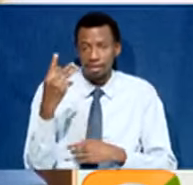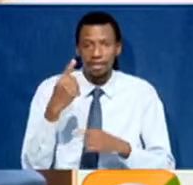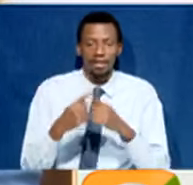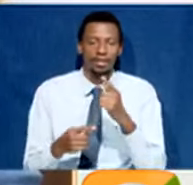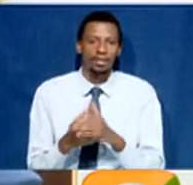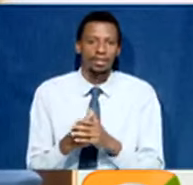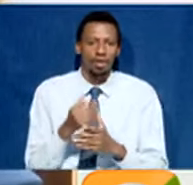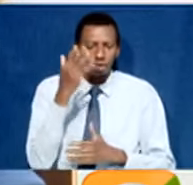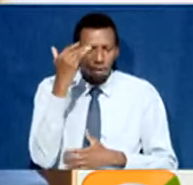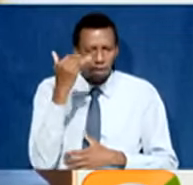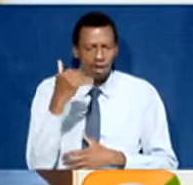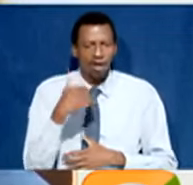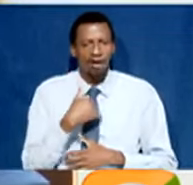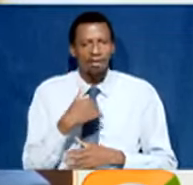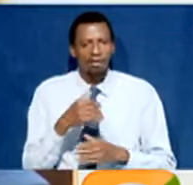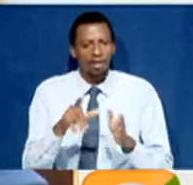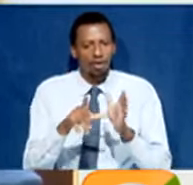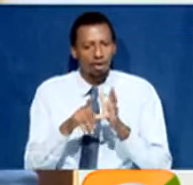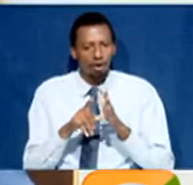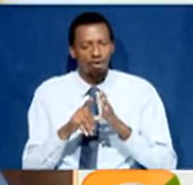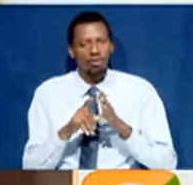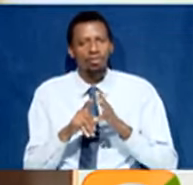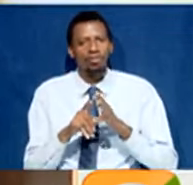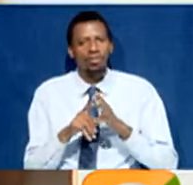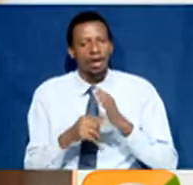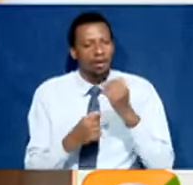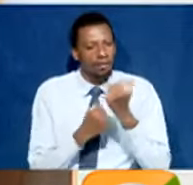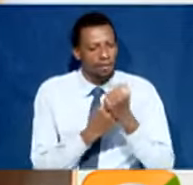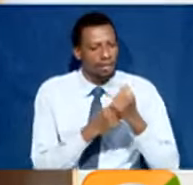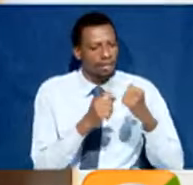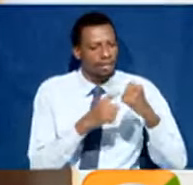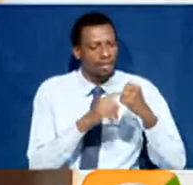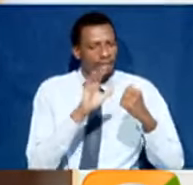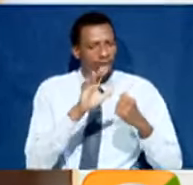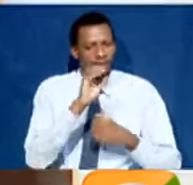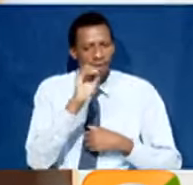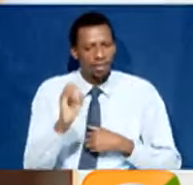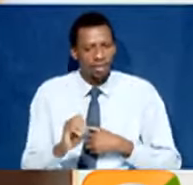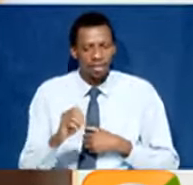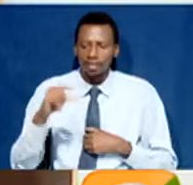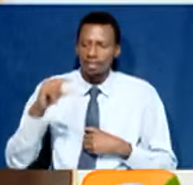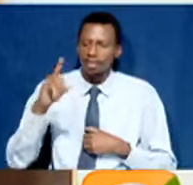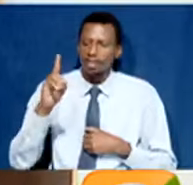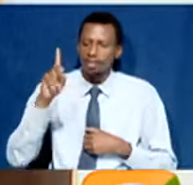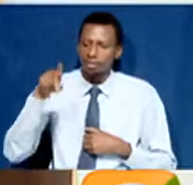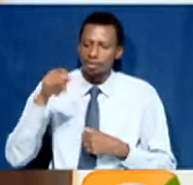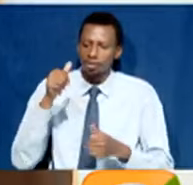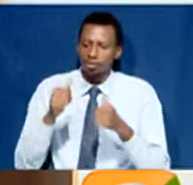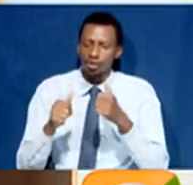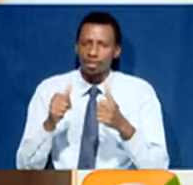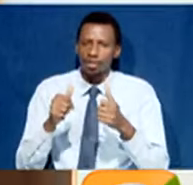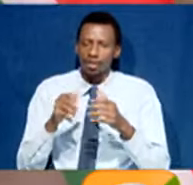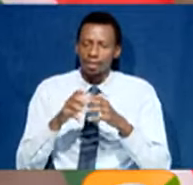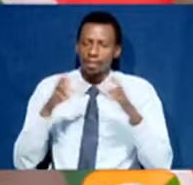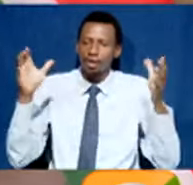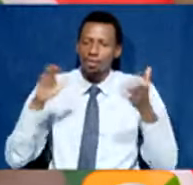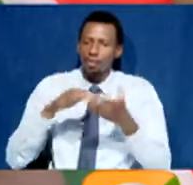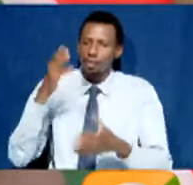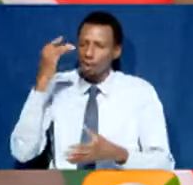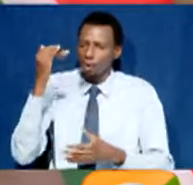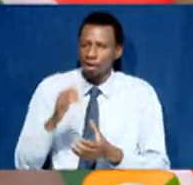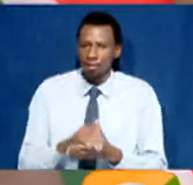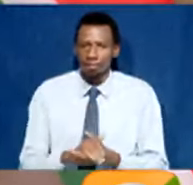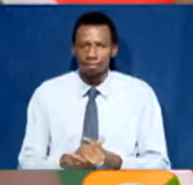debt anchor of 55% to the GDP, which are already busting? For your